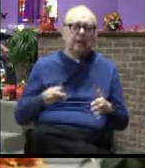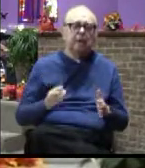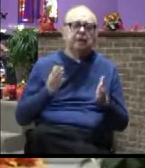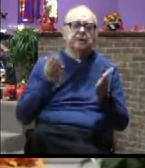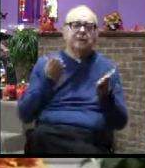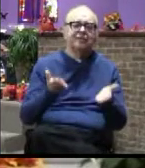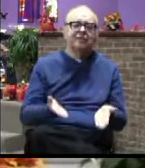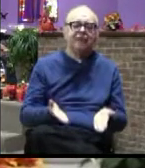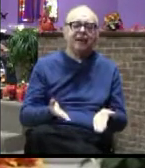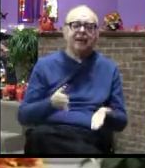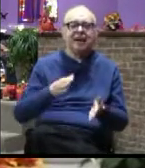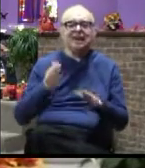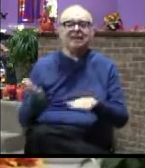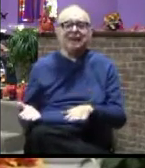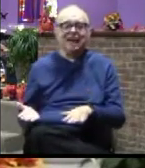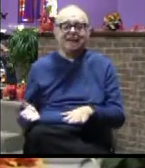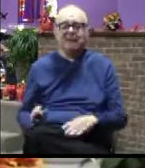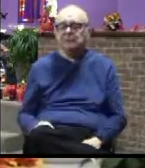in a dead state.